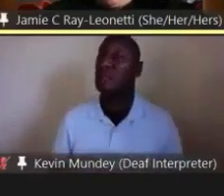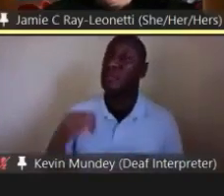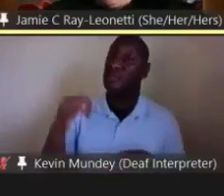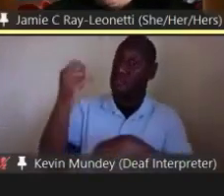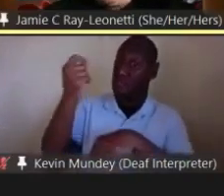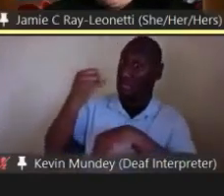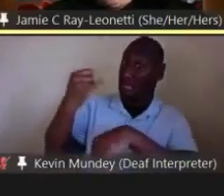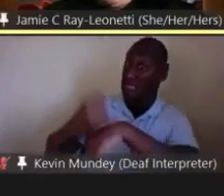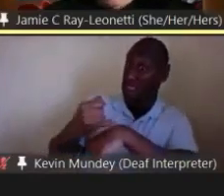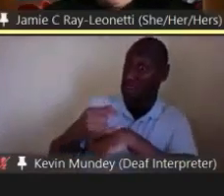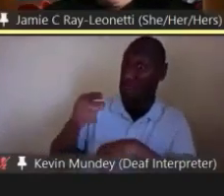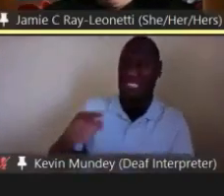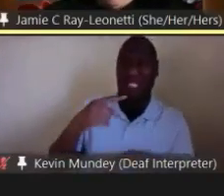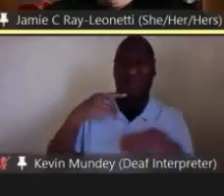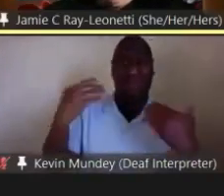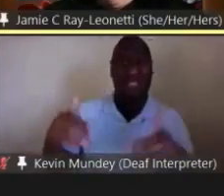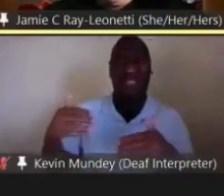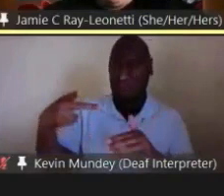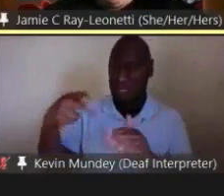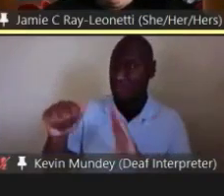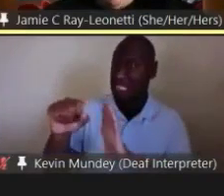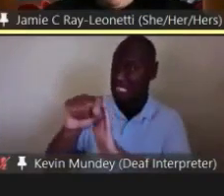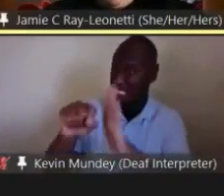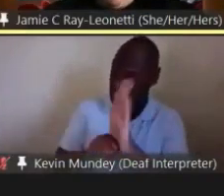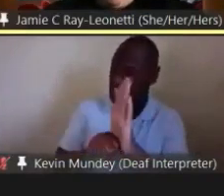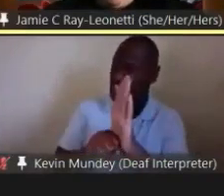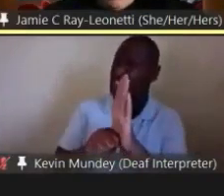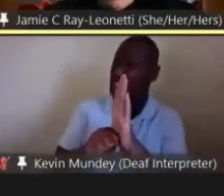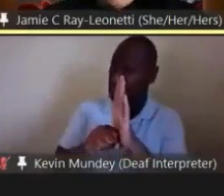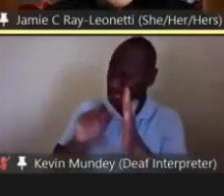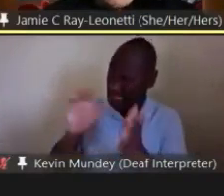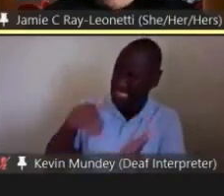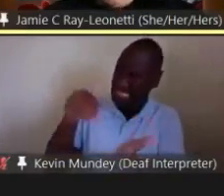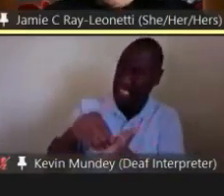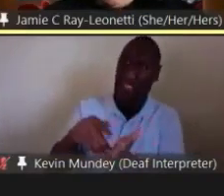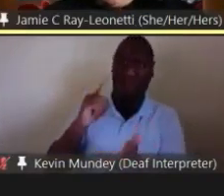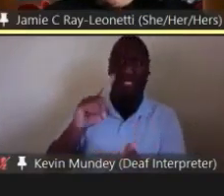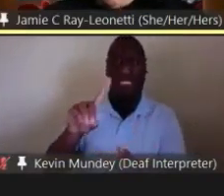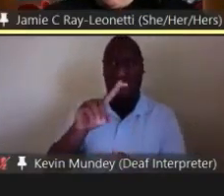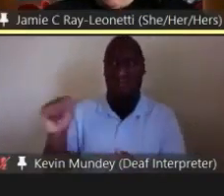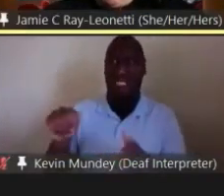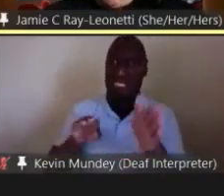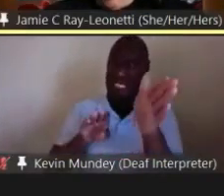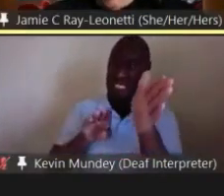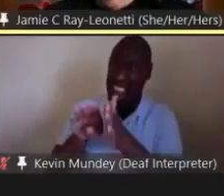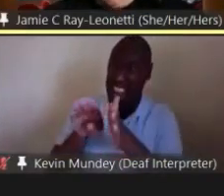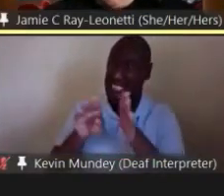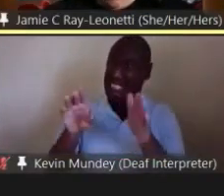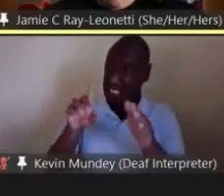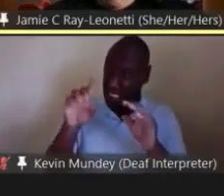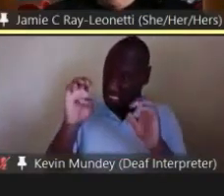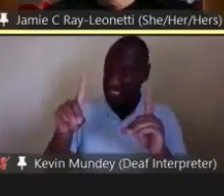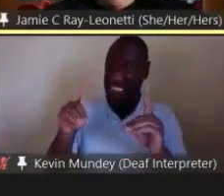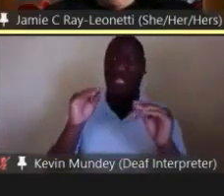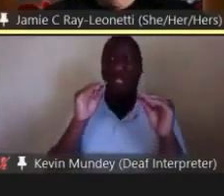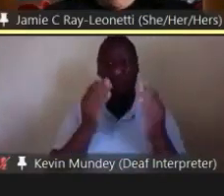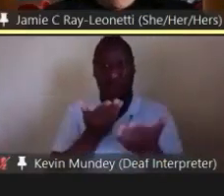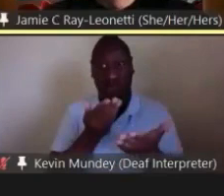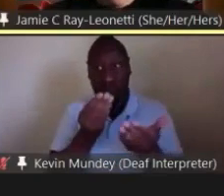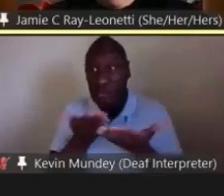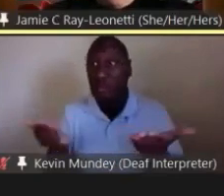Pennsylvania's Center for Excellence in Developmental Disabilities, Education, Research, and